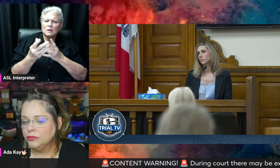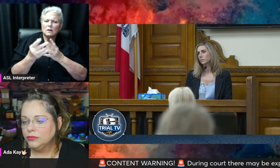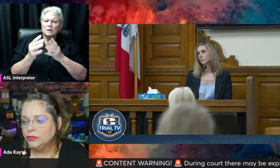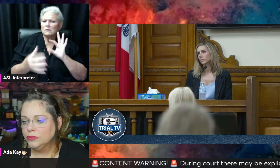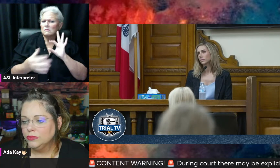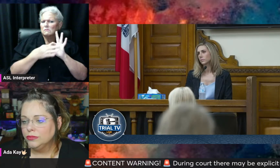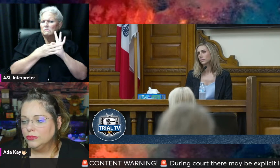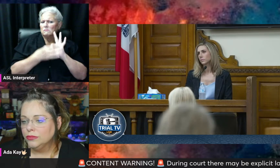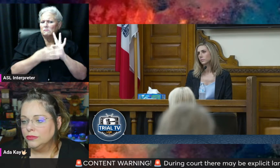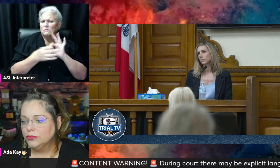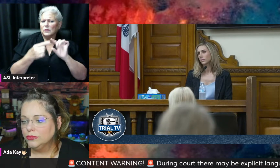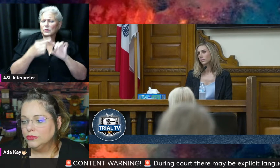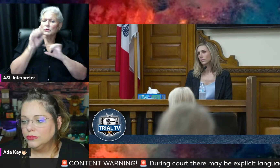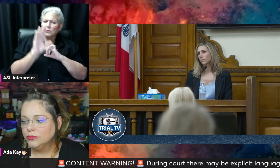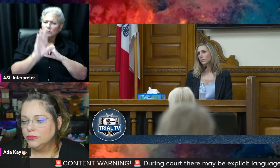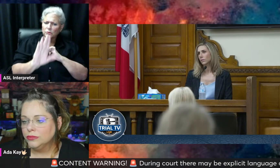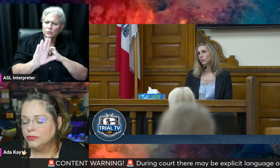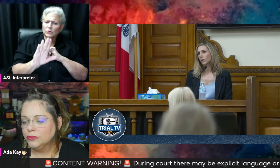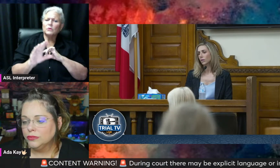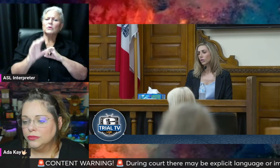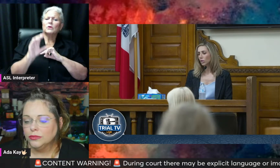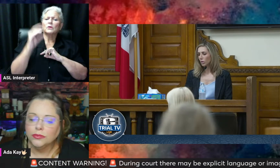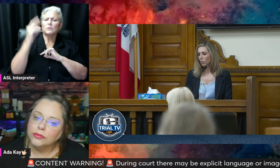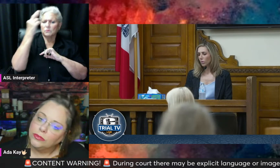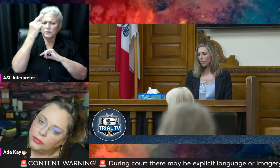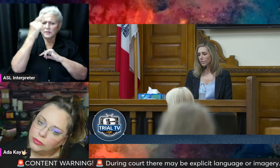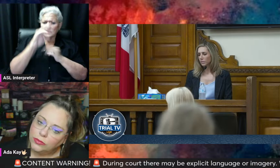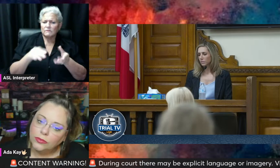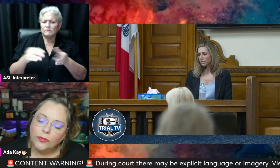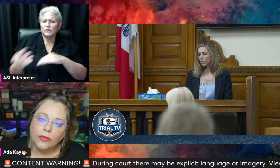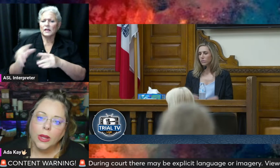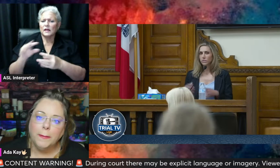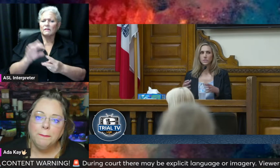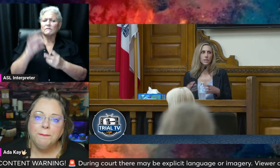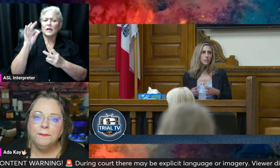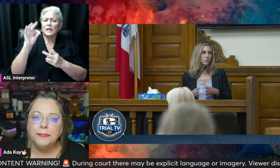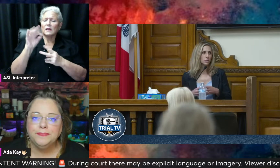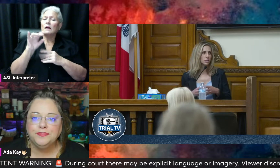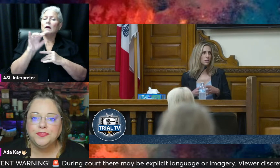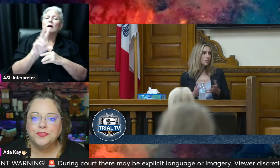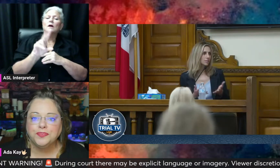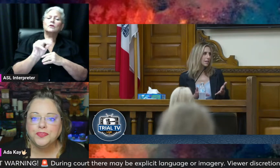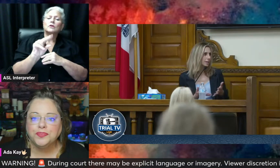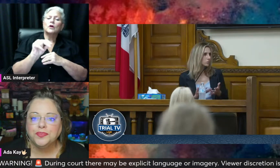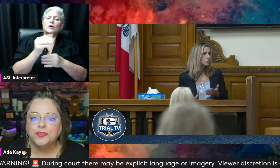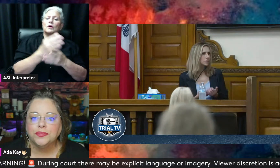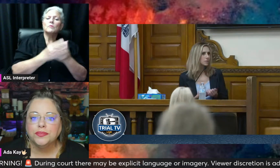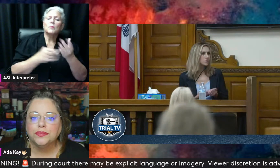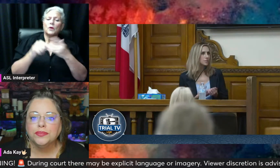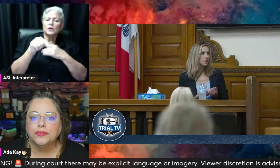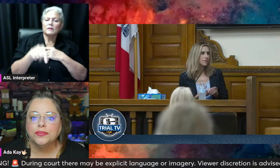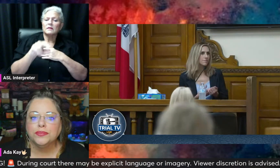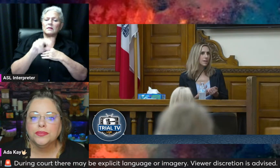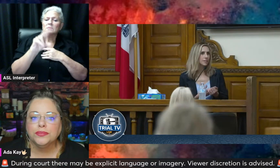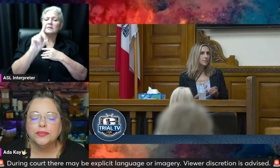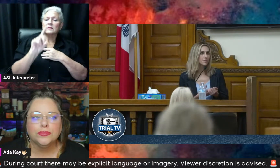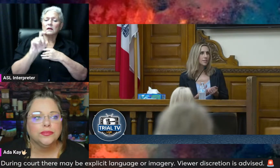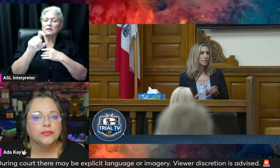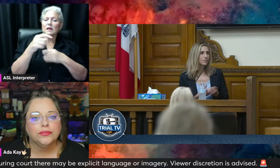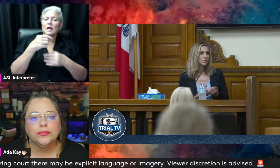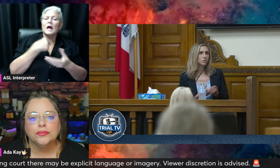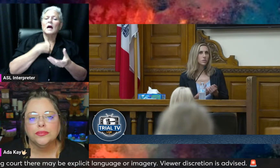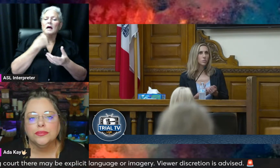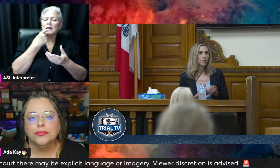relate to your cause of death finding? No, as part of these diagnoses, I'll list natural diseases that I